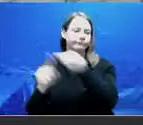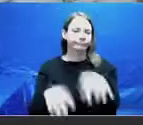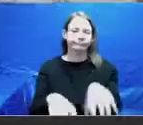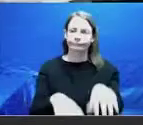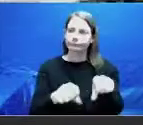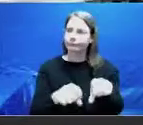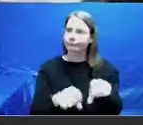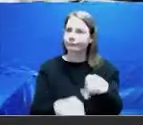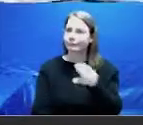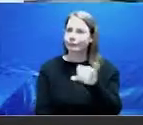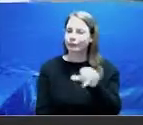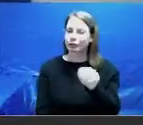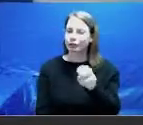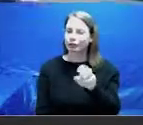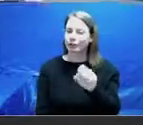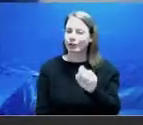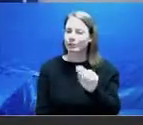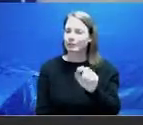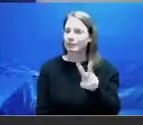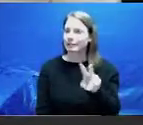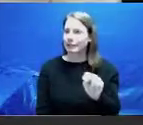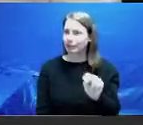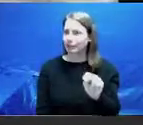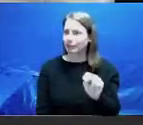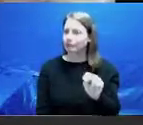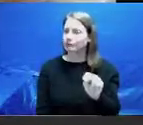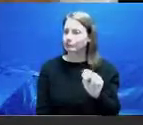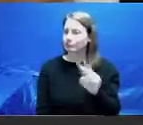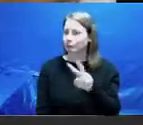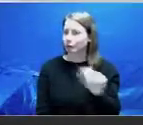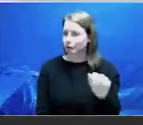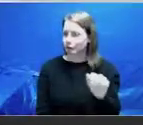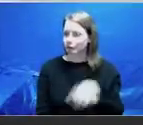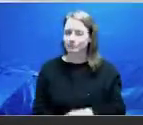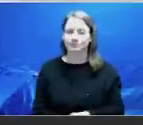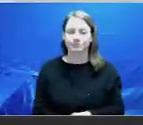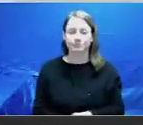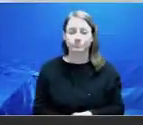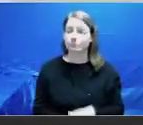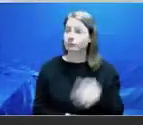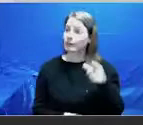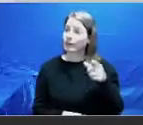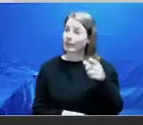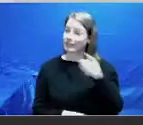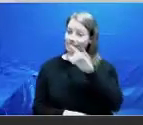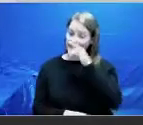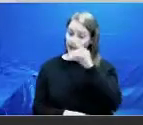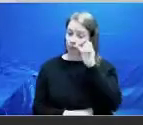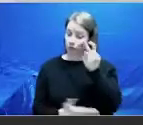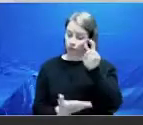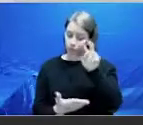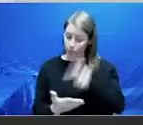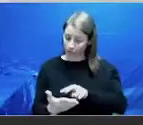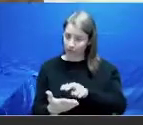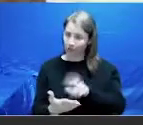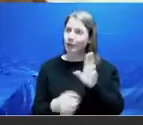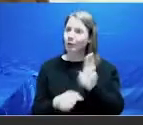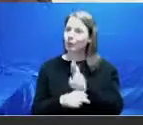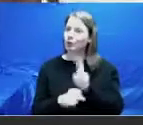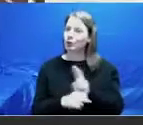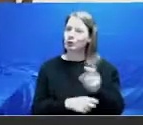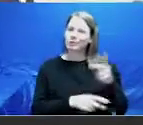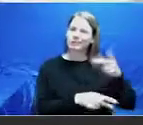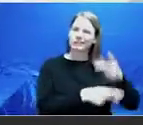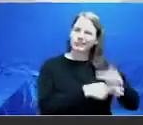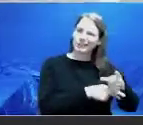use Keep It or Junk It to help identify main ideas and answer a focus question. Ultimately, they will use all of